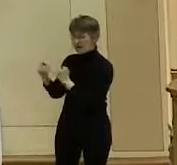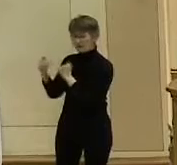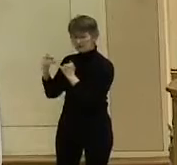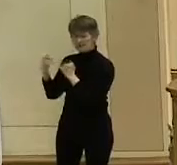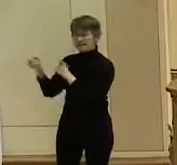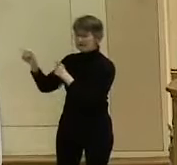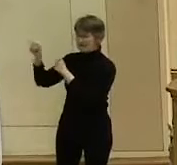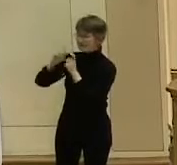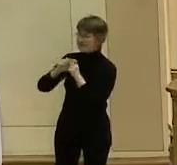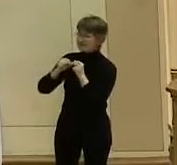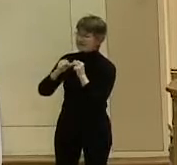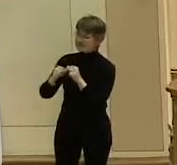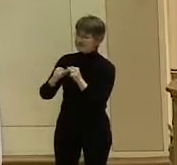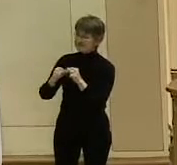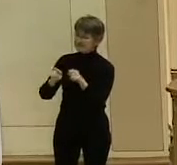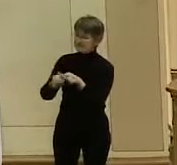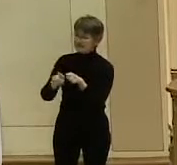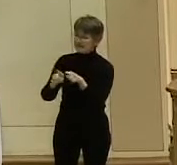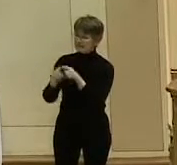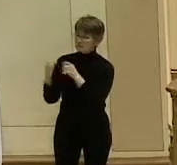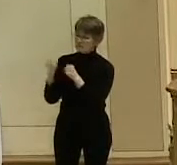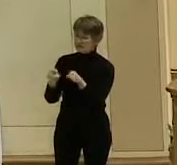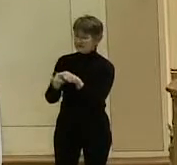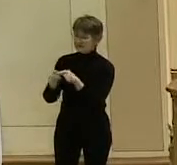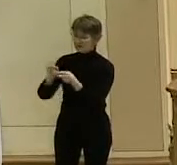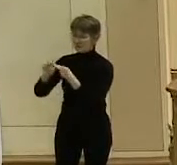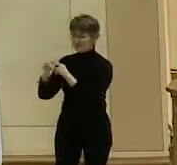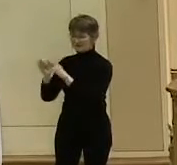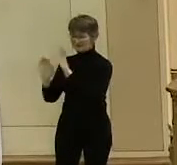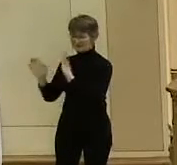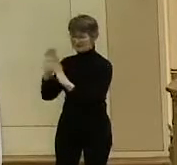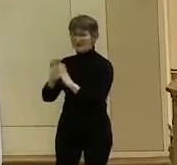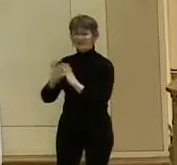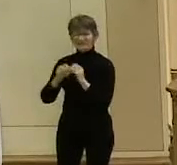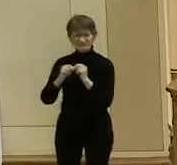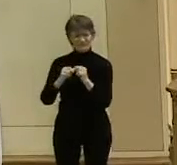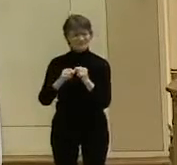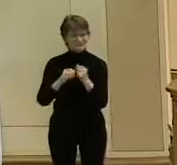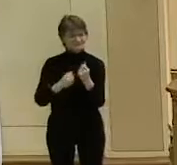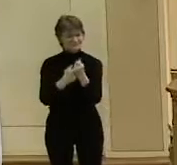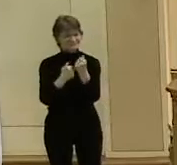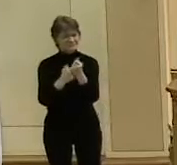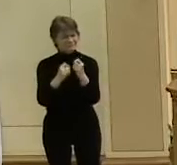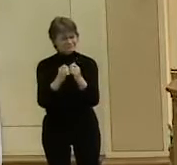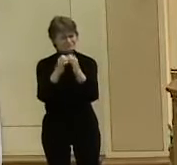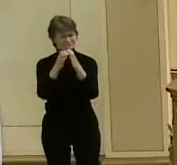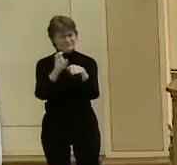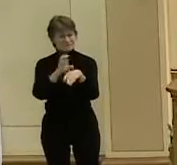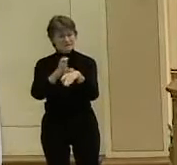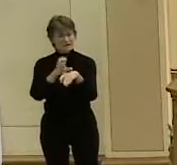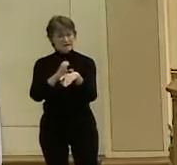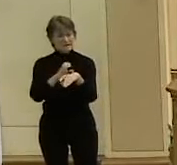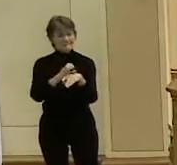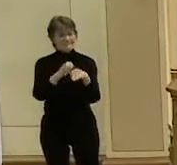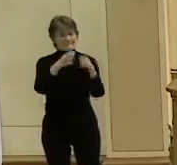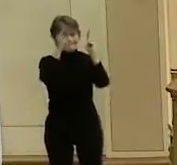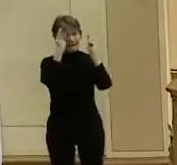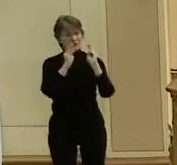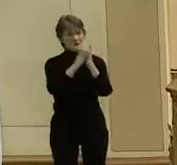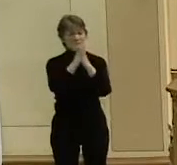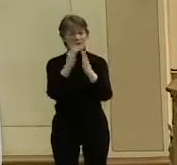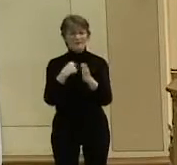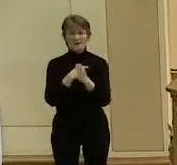same fortitude to meet the growing needs of our parish family. Mary, seed of wisdom, pray for